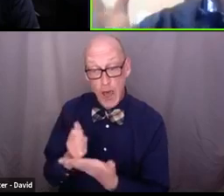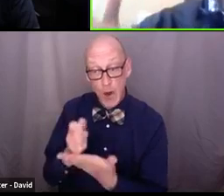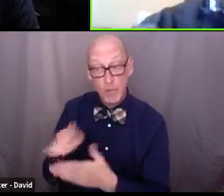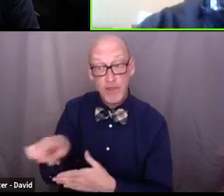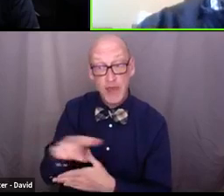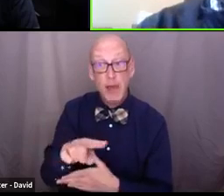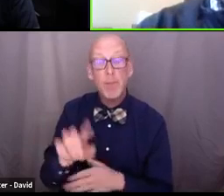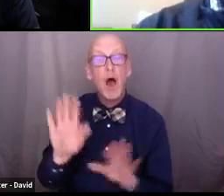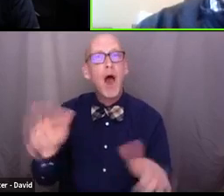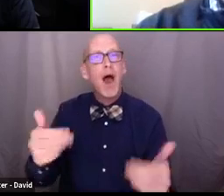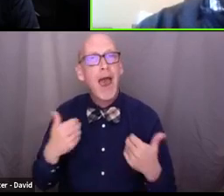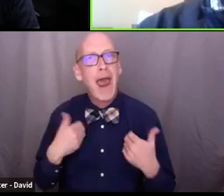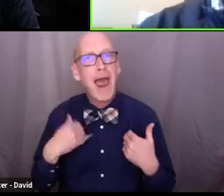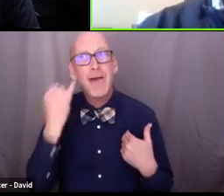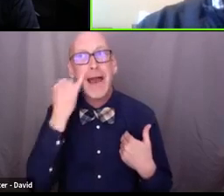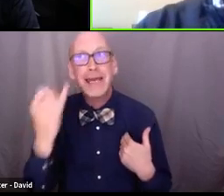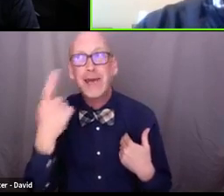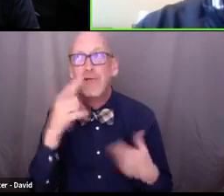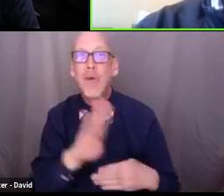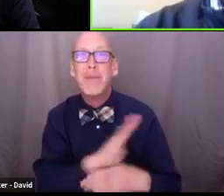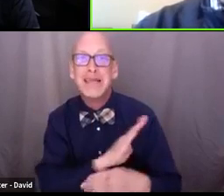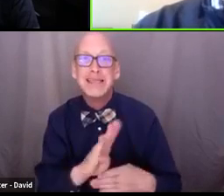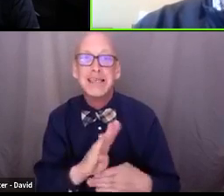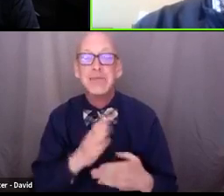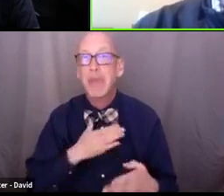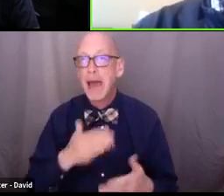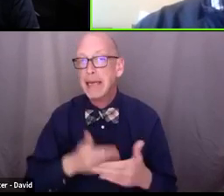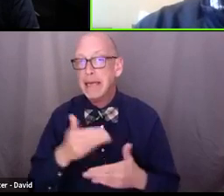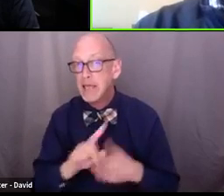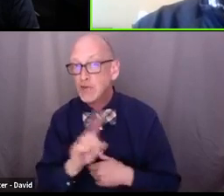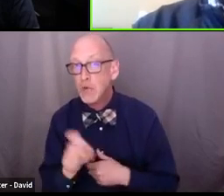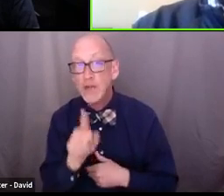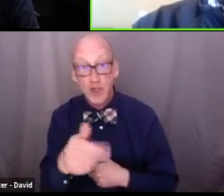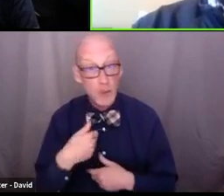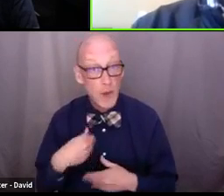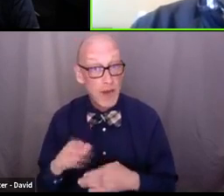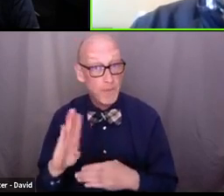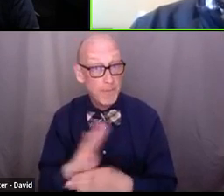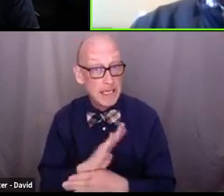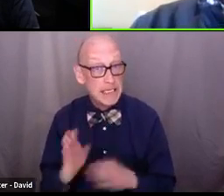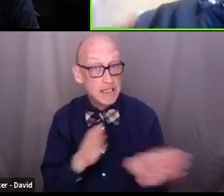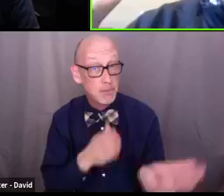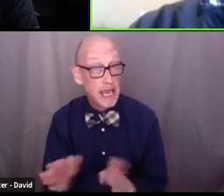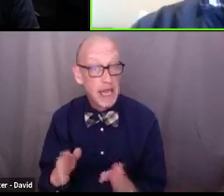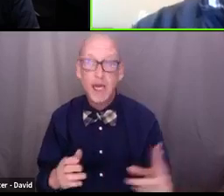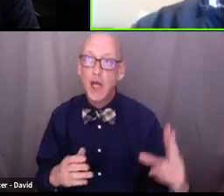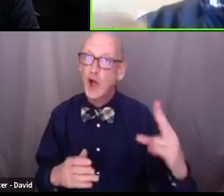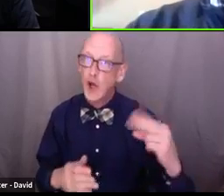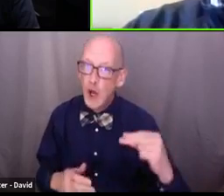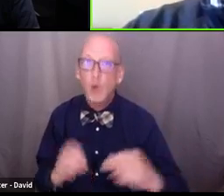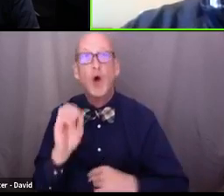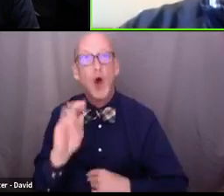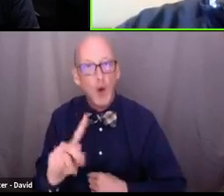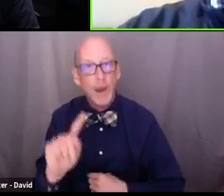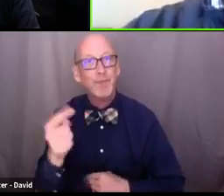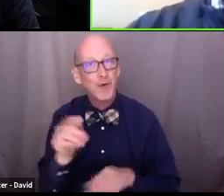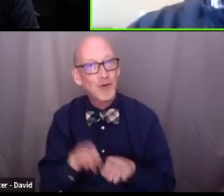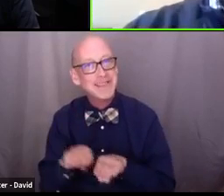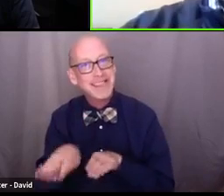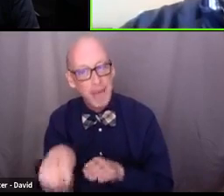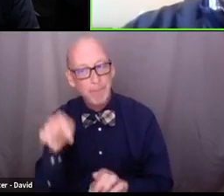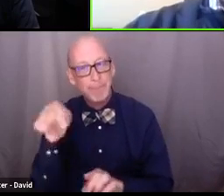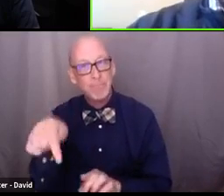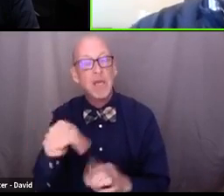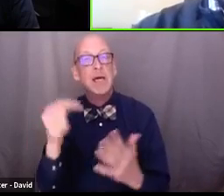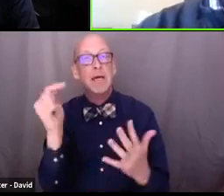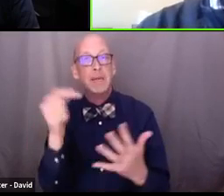I have an idea for a business. And so my next question is, do you have a business plan? And the answer is no. All right, first step, here are, and I'll give them a